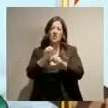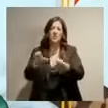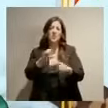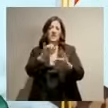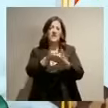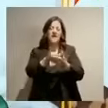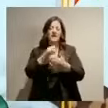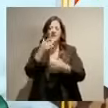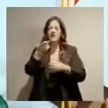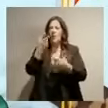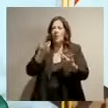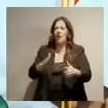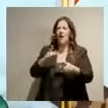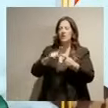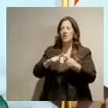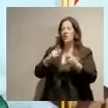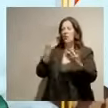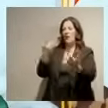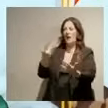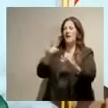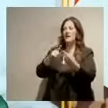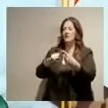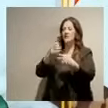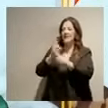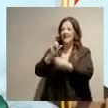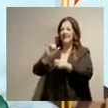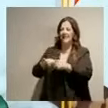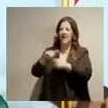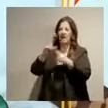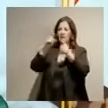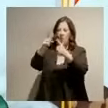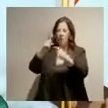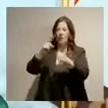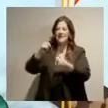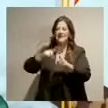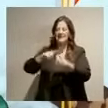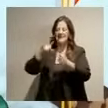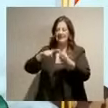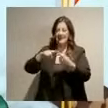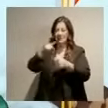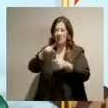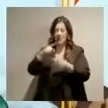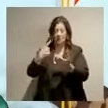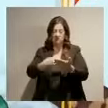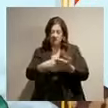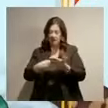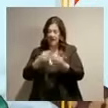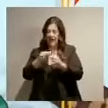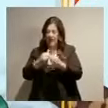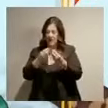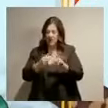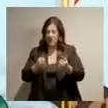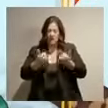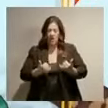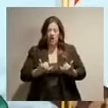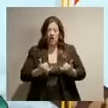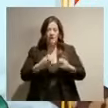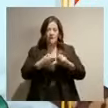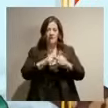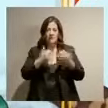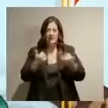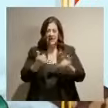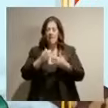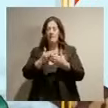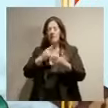want to wait to achieve that goal without addressing an interim concern. And that's the idea of this account. So that's where I've